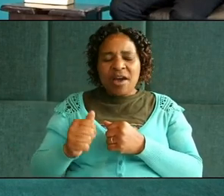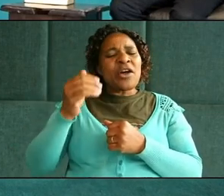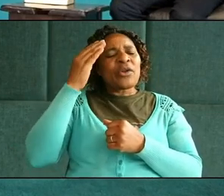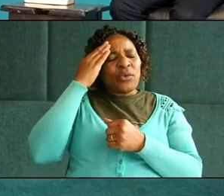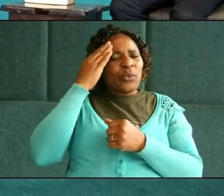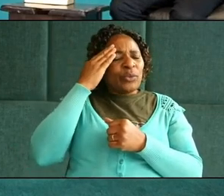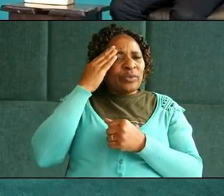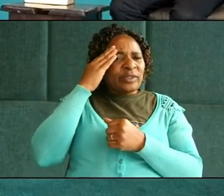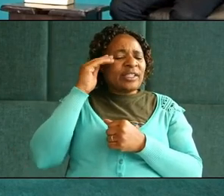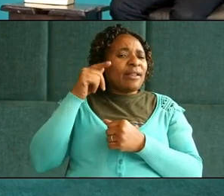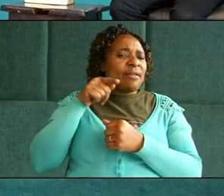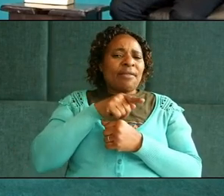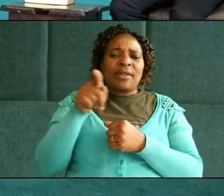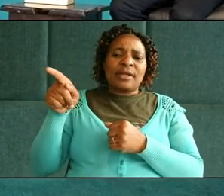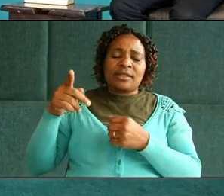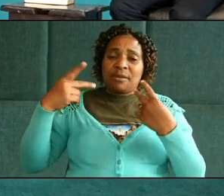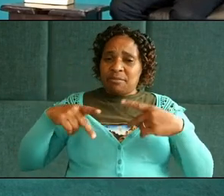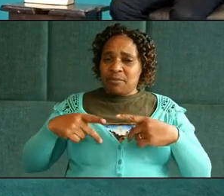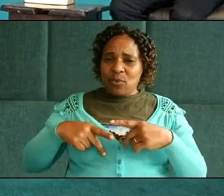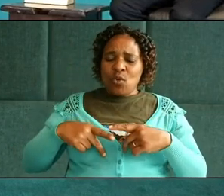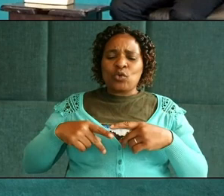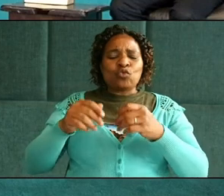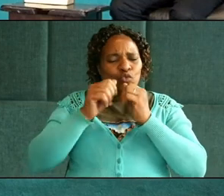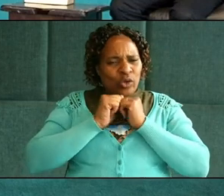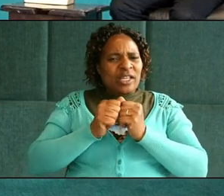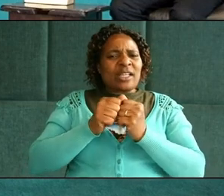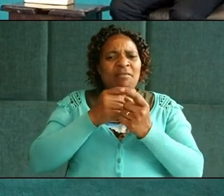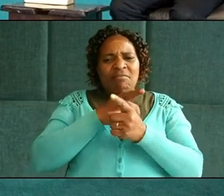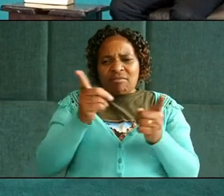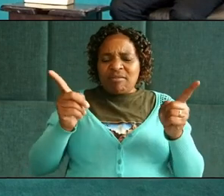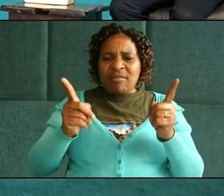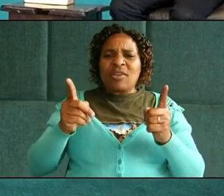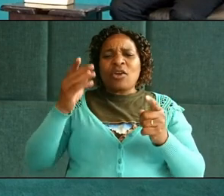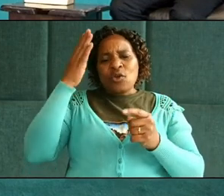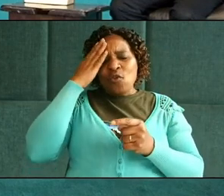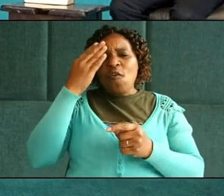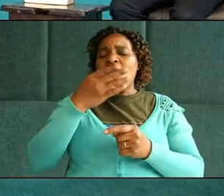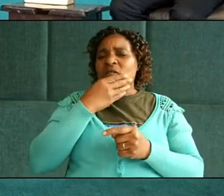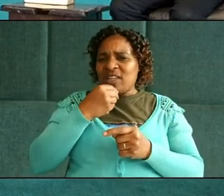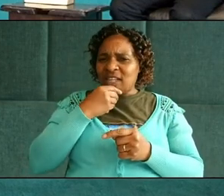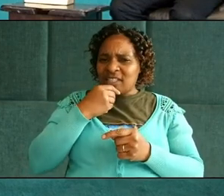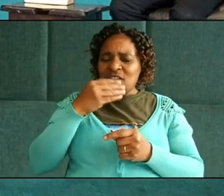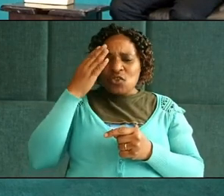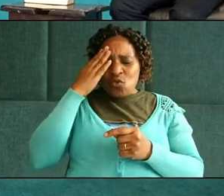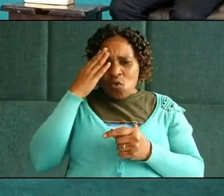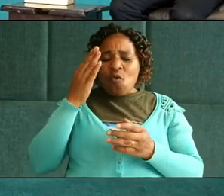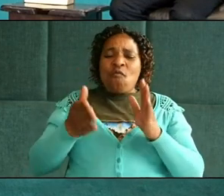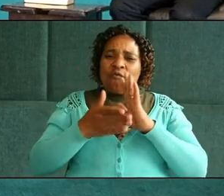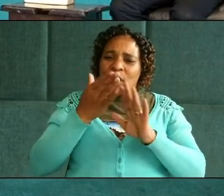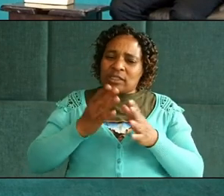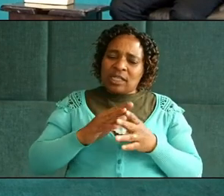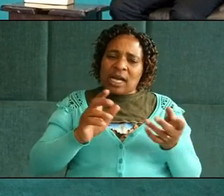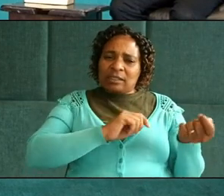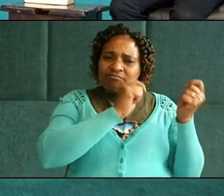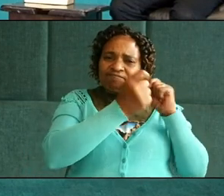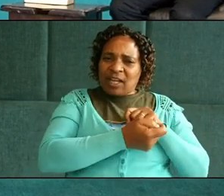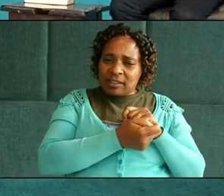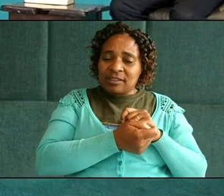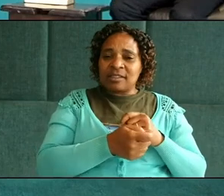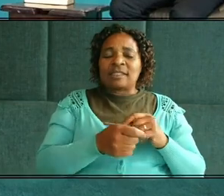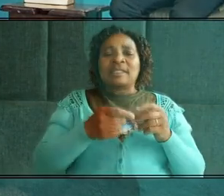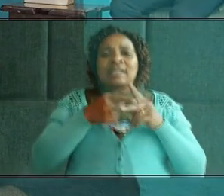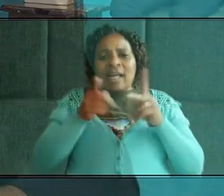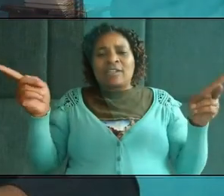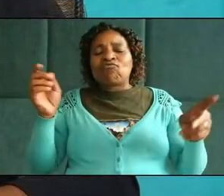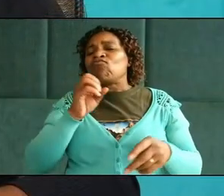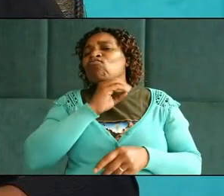knows these people. He's been with them. He's known their fathers. You know how quickly they can turn against you and how quickly they can start to